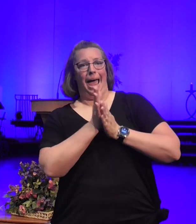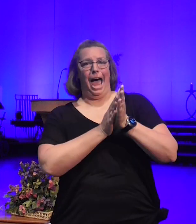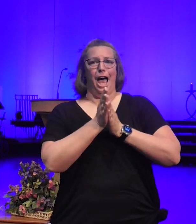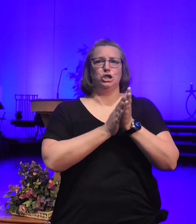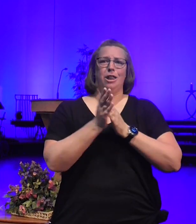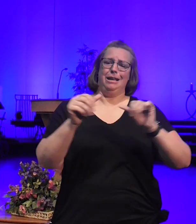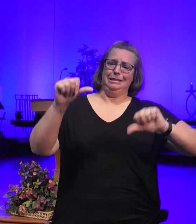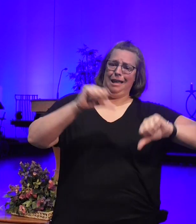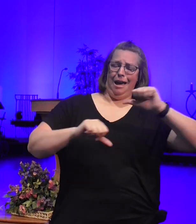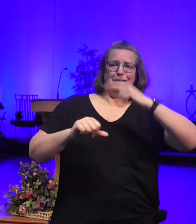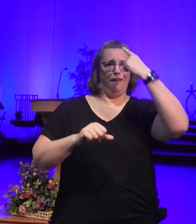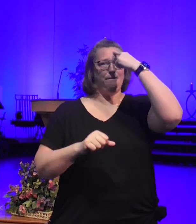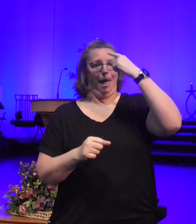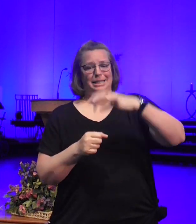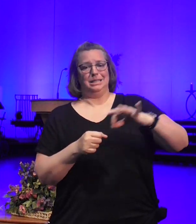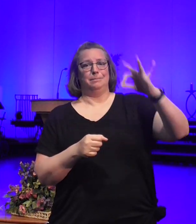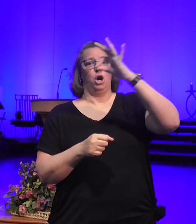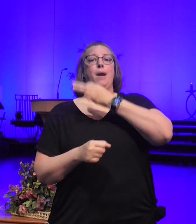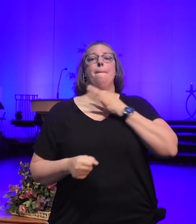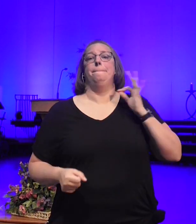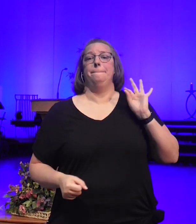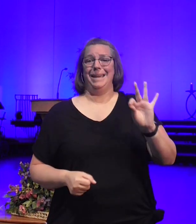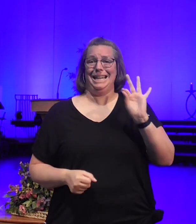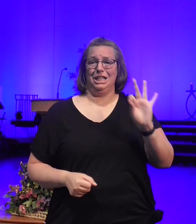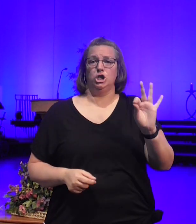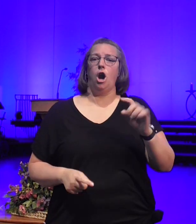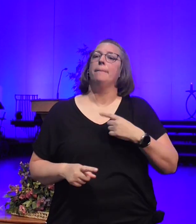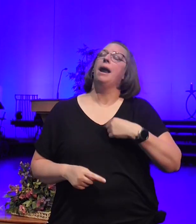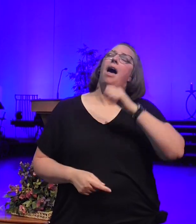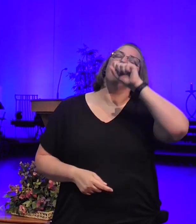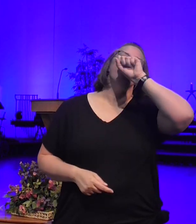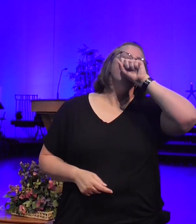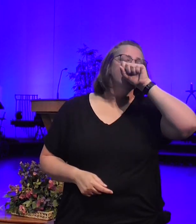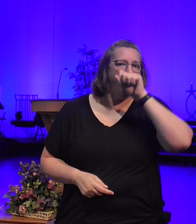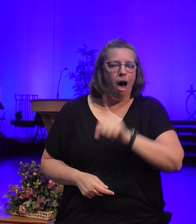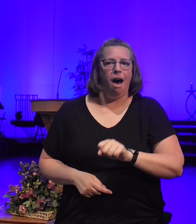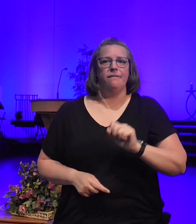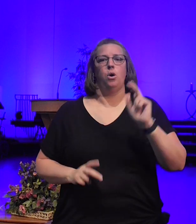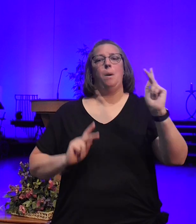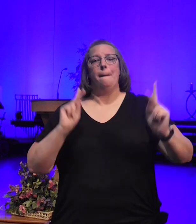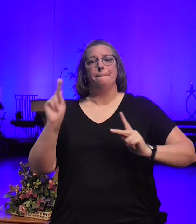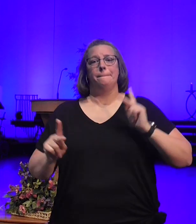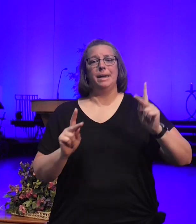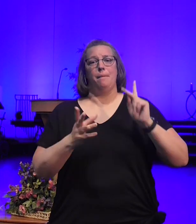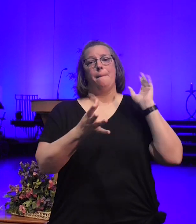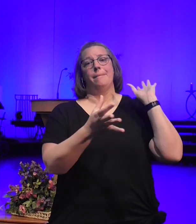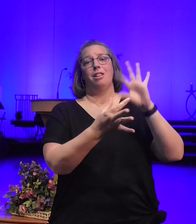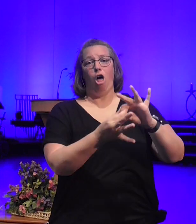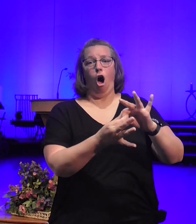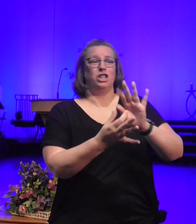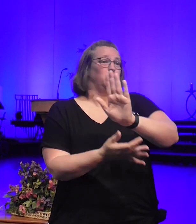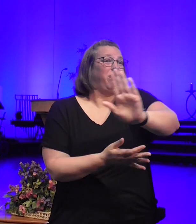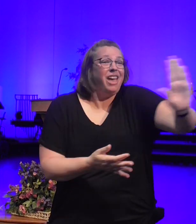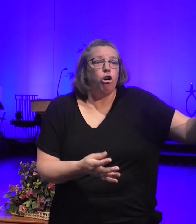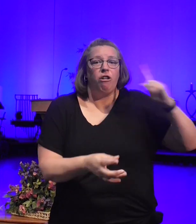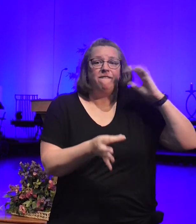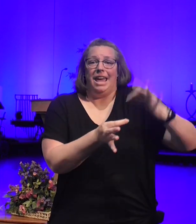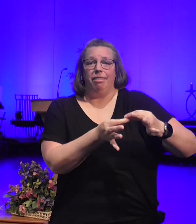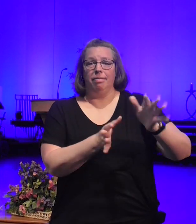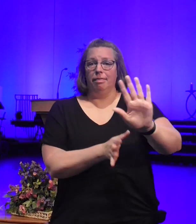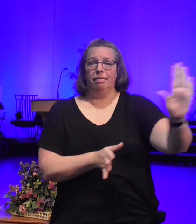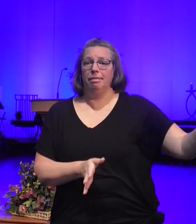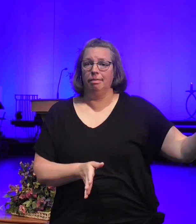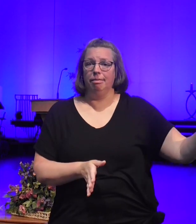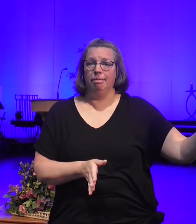science of mind and spirit minister, but I love it that people belong to whatever faith tradition they resonate with. And